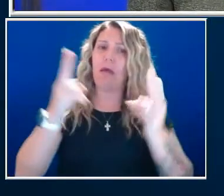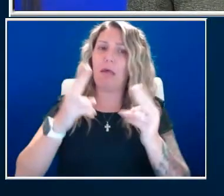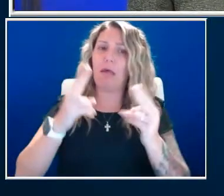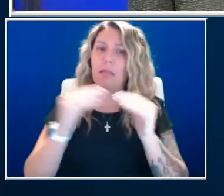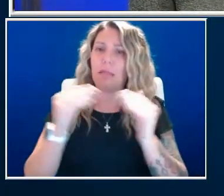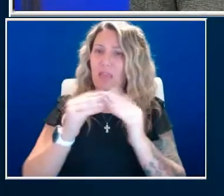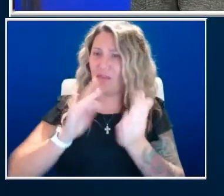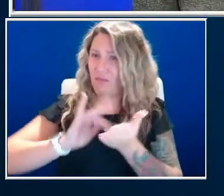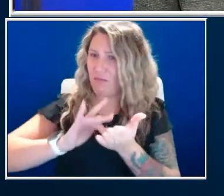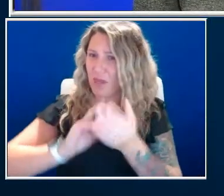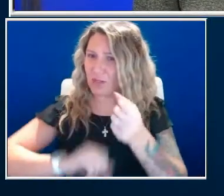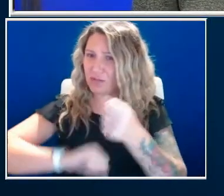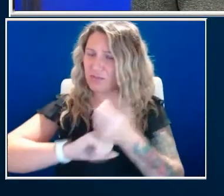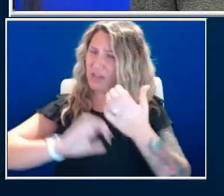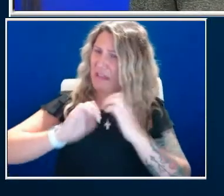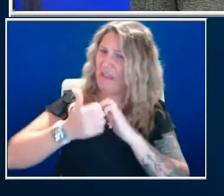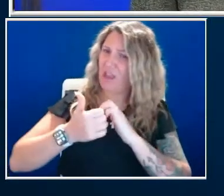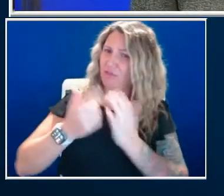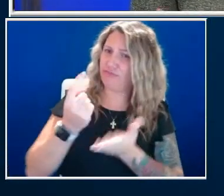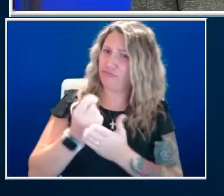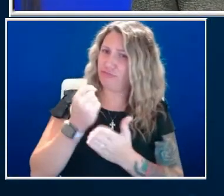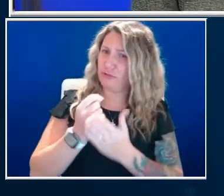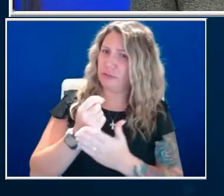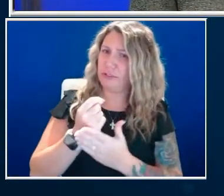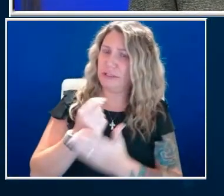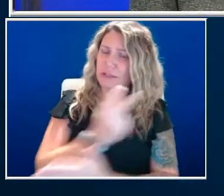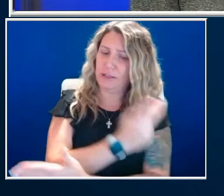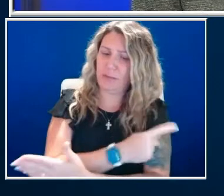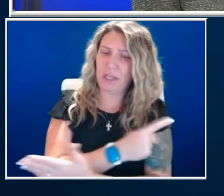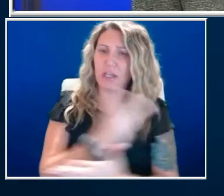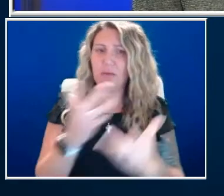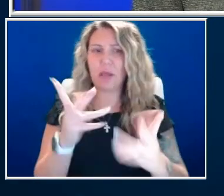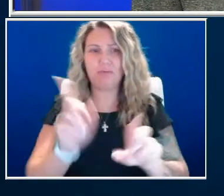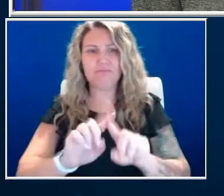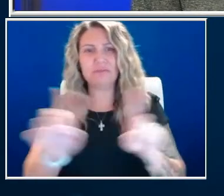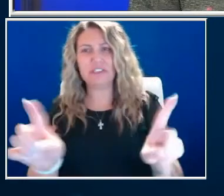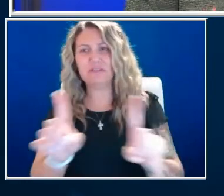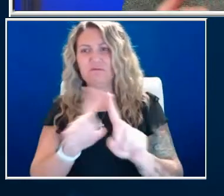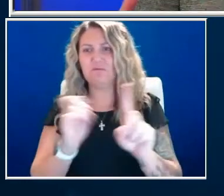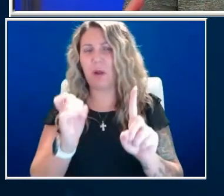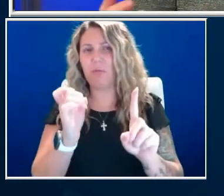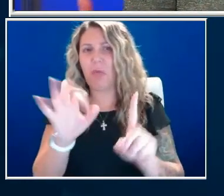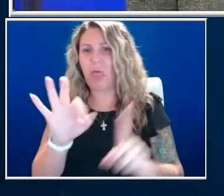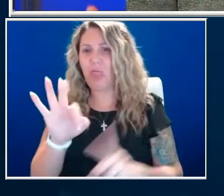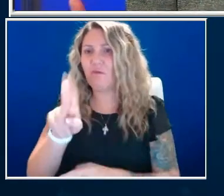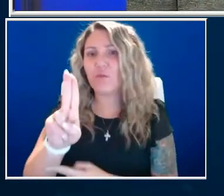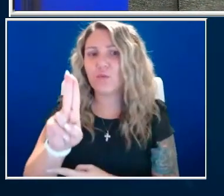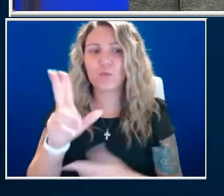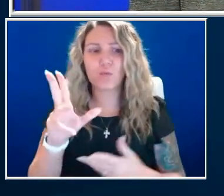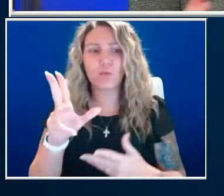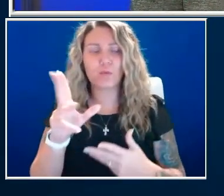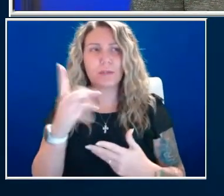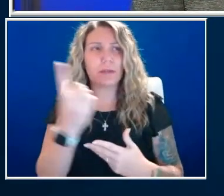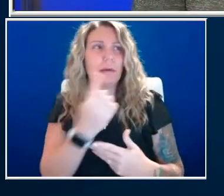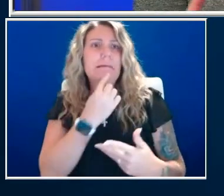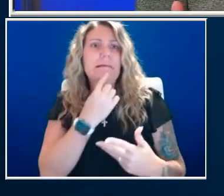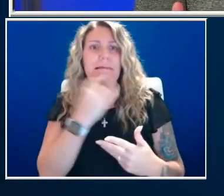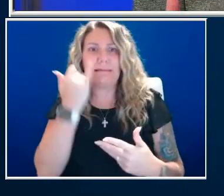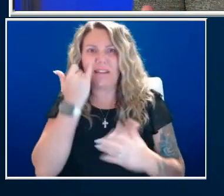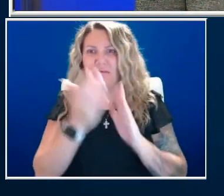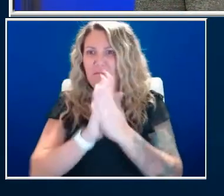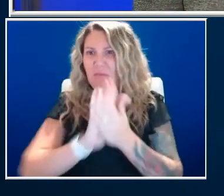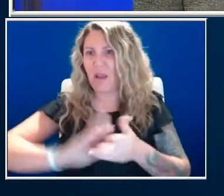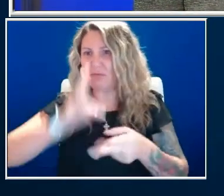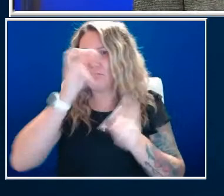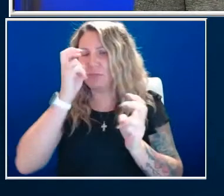these patients? Maybe different than you would treat the flu or something severe. If like the flu were to get really severe, you treat it one way, but you